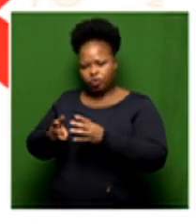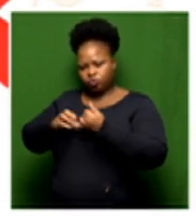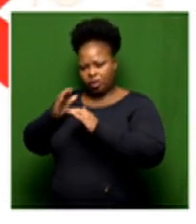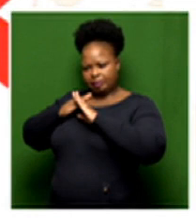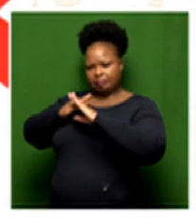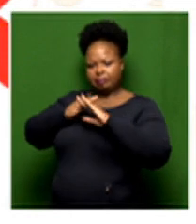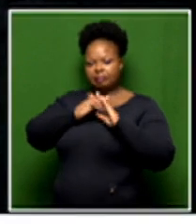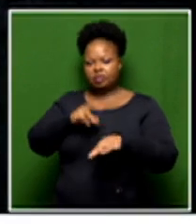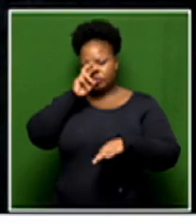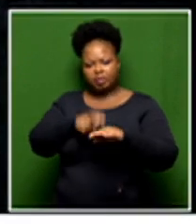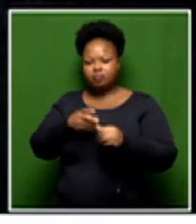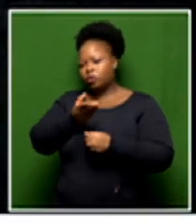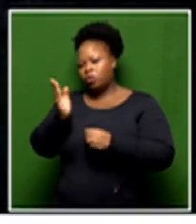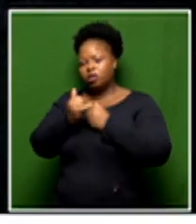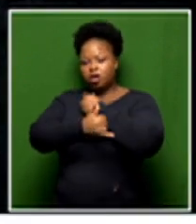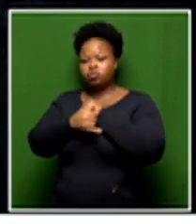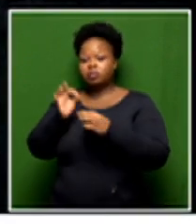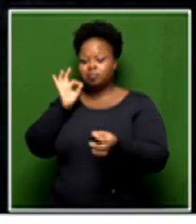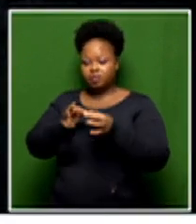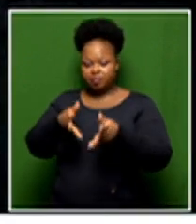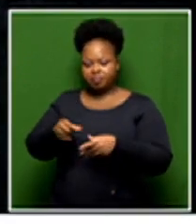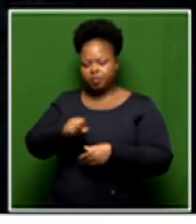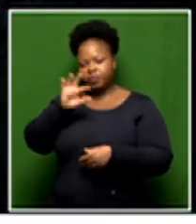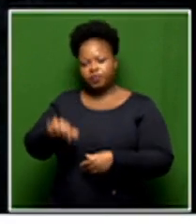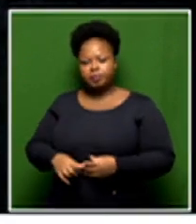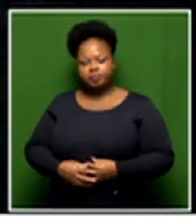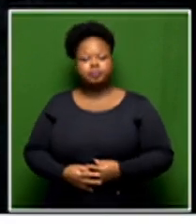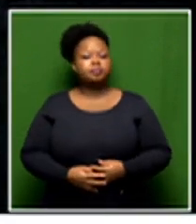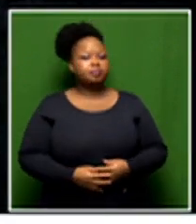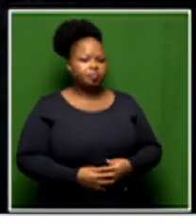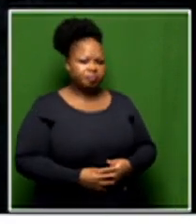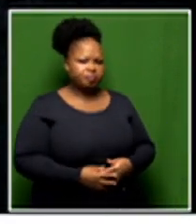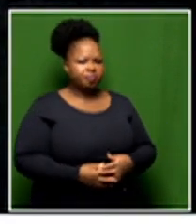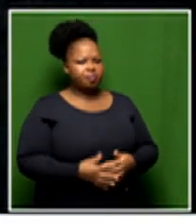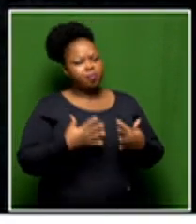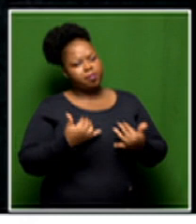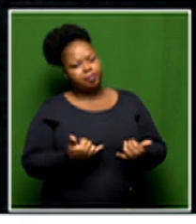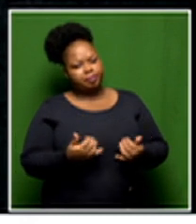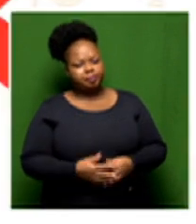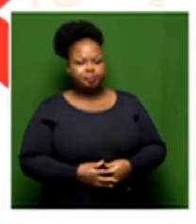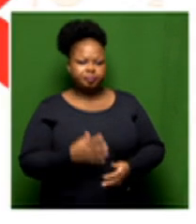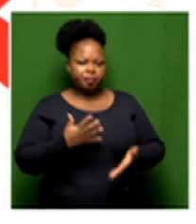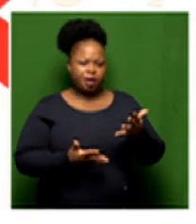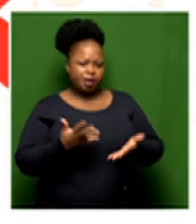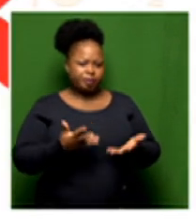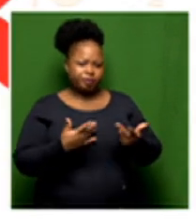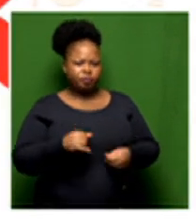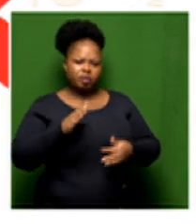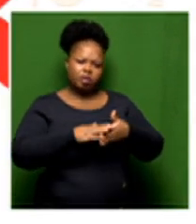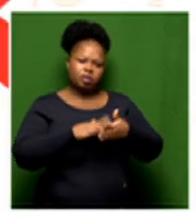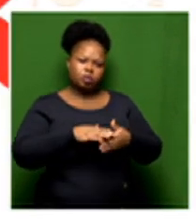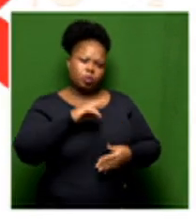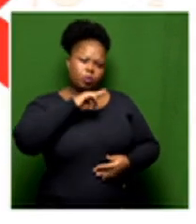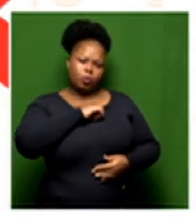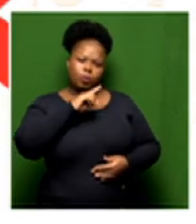needed in every country, and particularly in a country like ours. And perhaps if we could expand on the reason